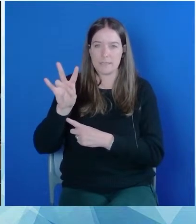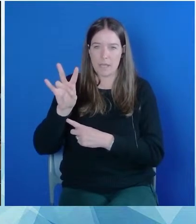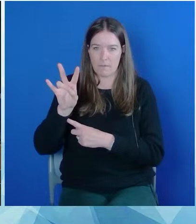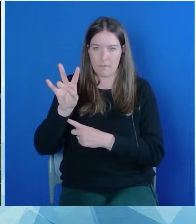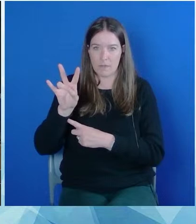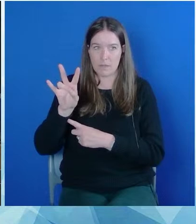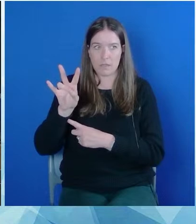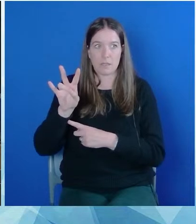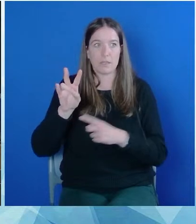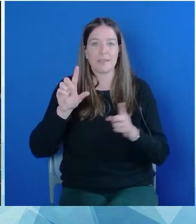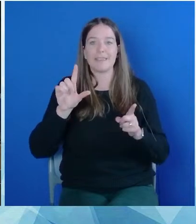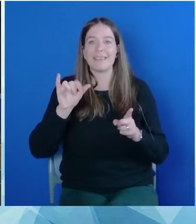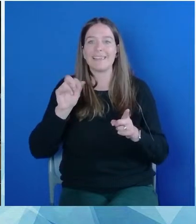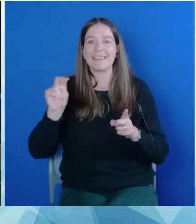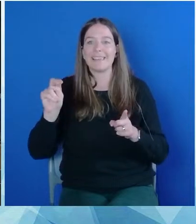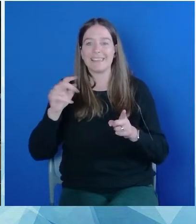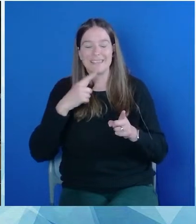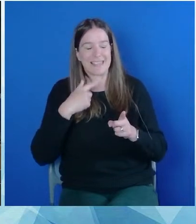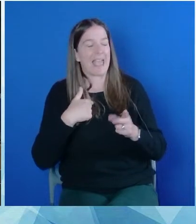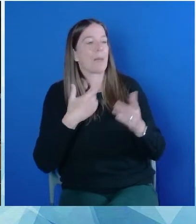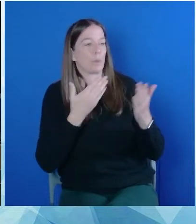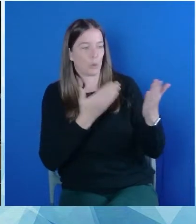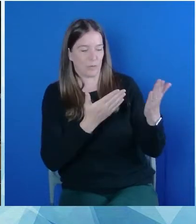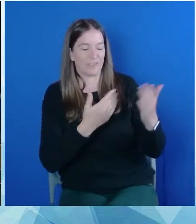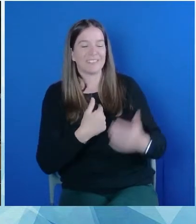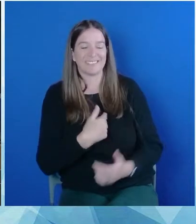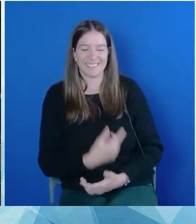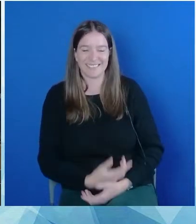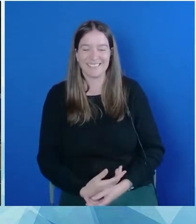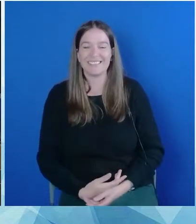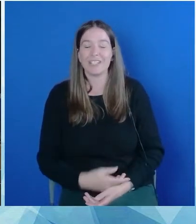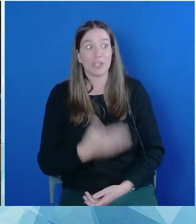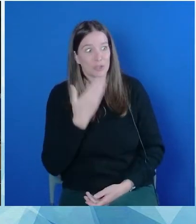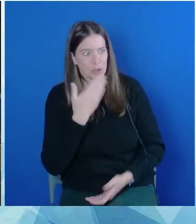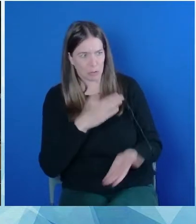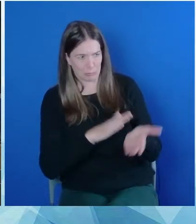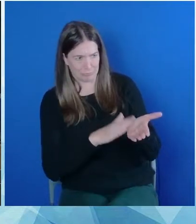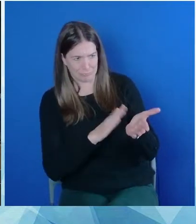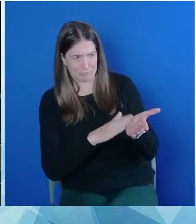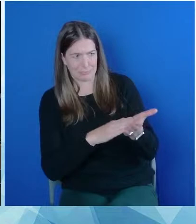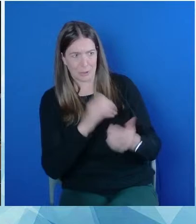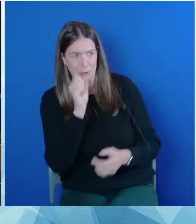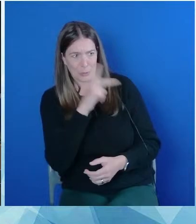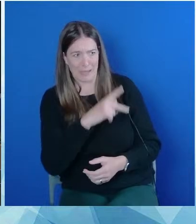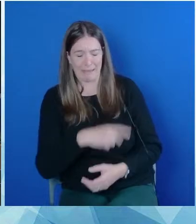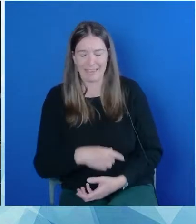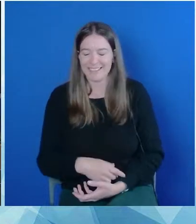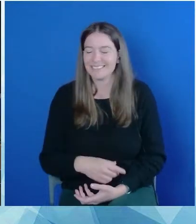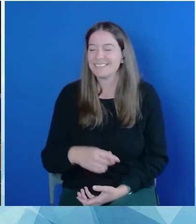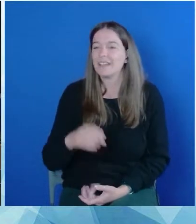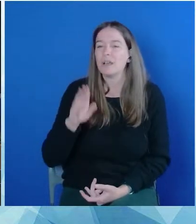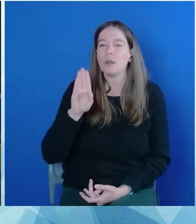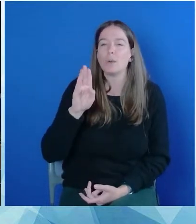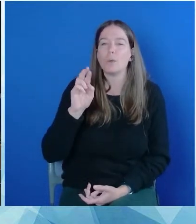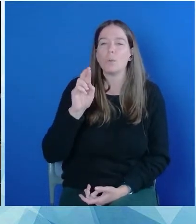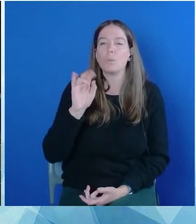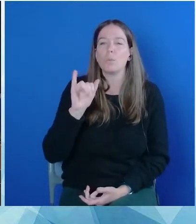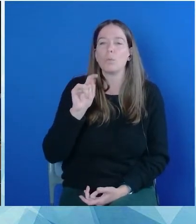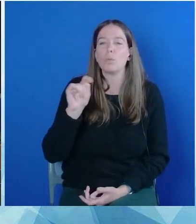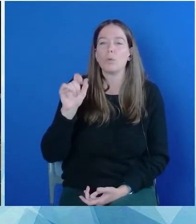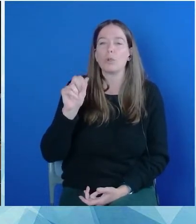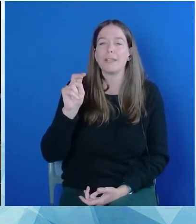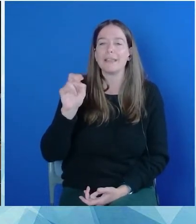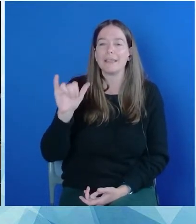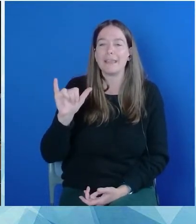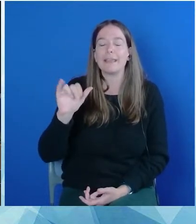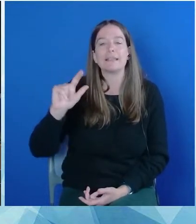I so move. And Good job, CK. Do I have a second? I'll second. Motion has